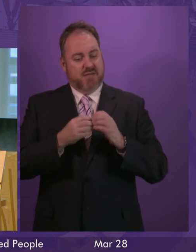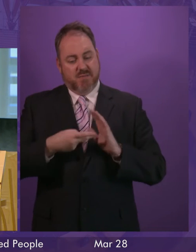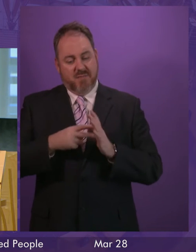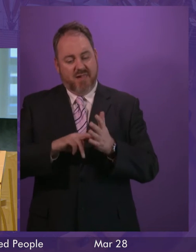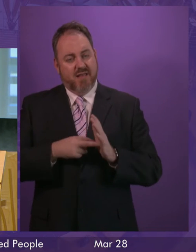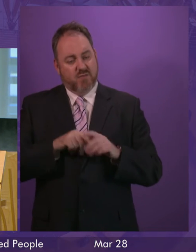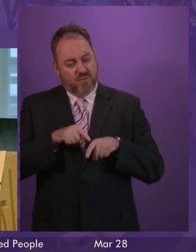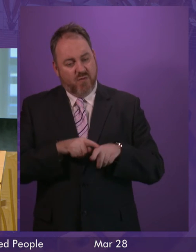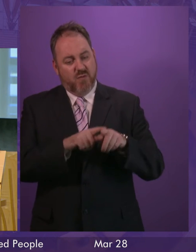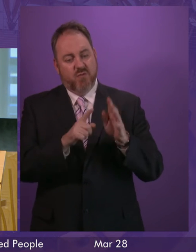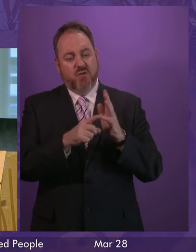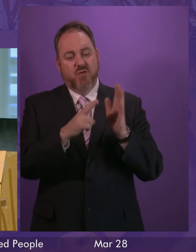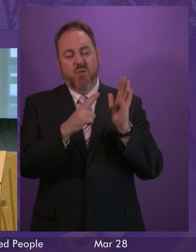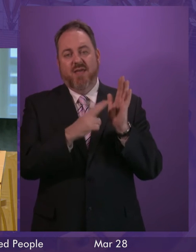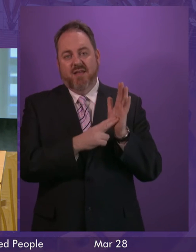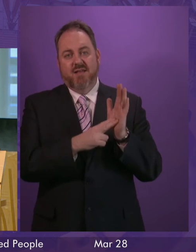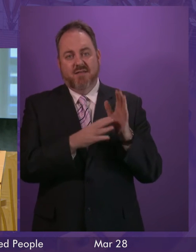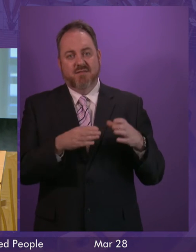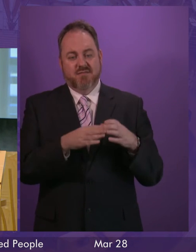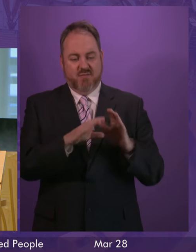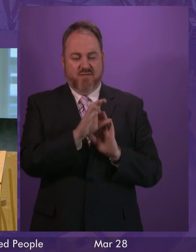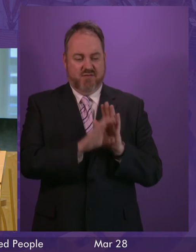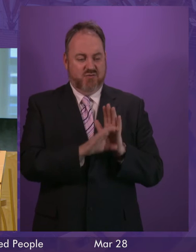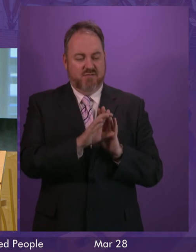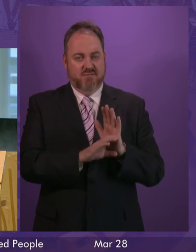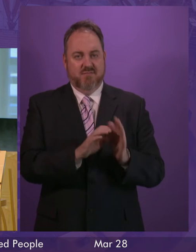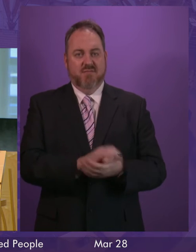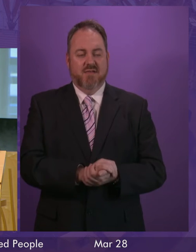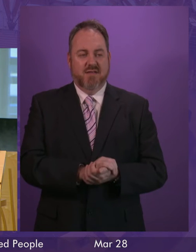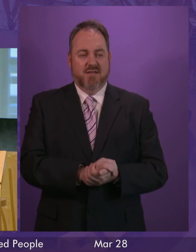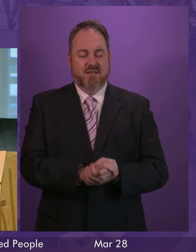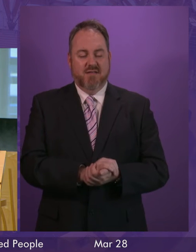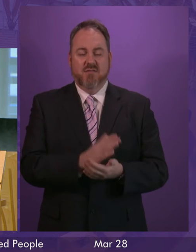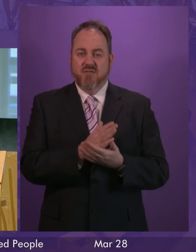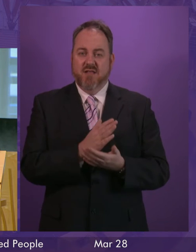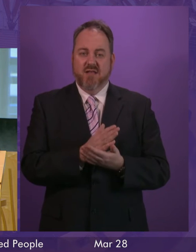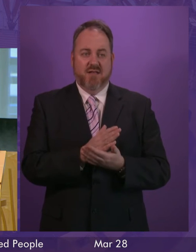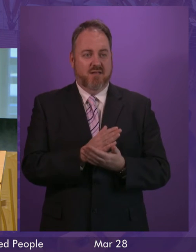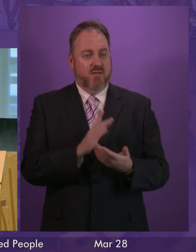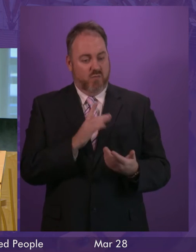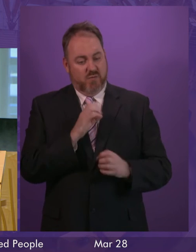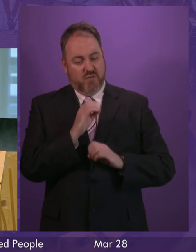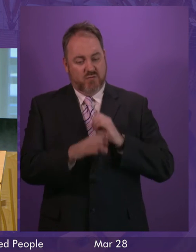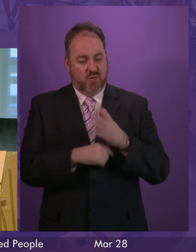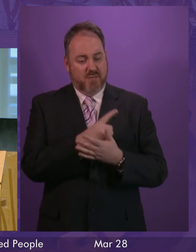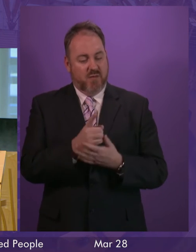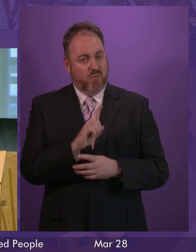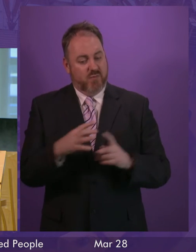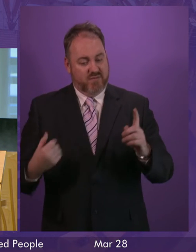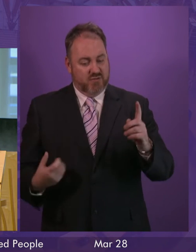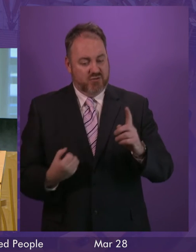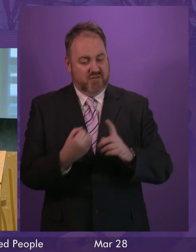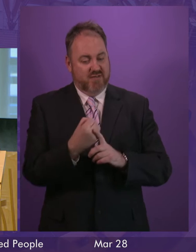the United Nations Convention on the Rights of Persons with Disabilities, it is only right to discuss progress thus far and what is still to be achieved.